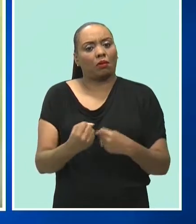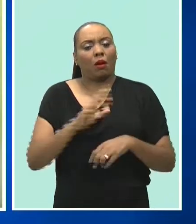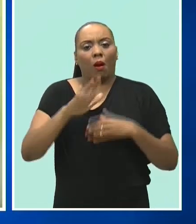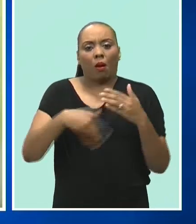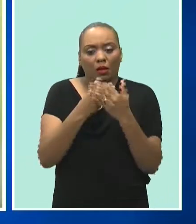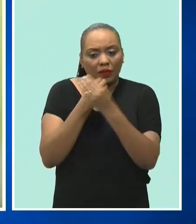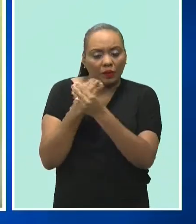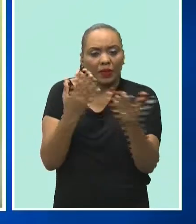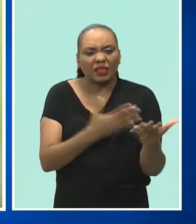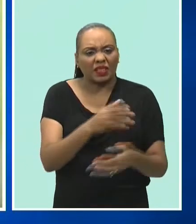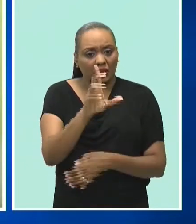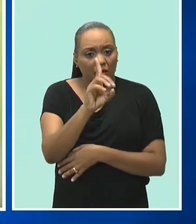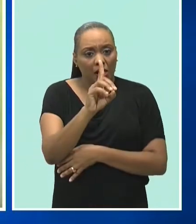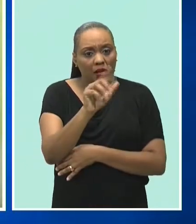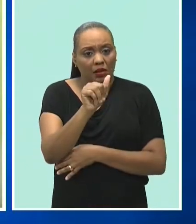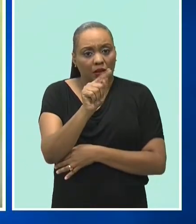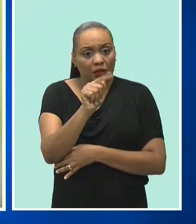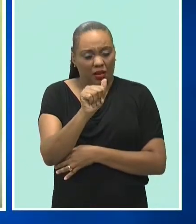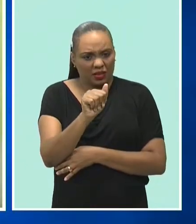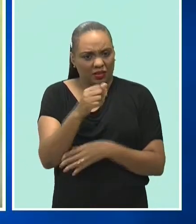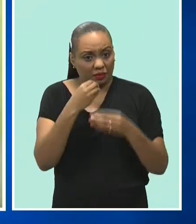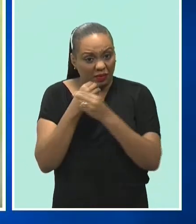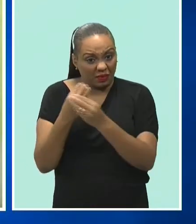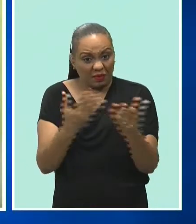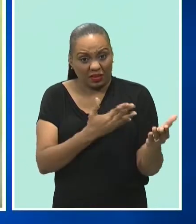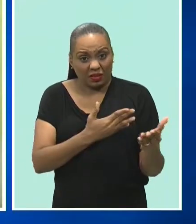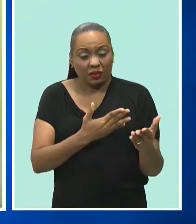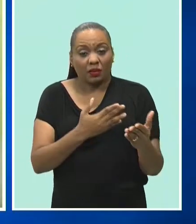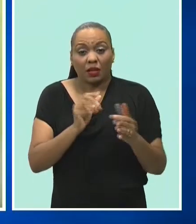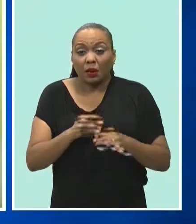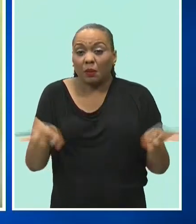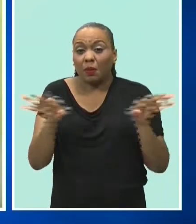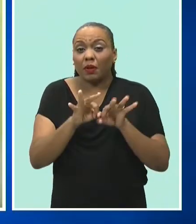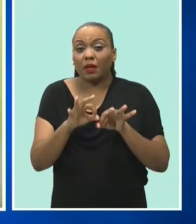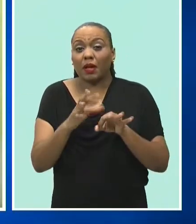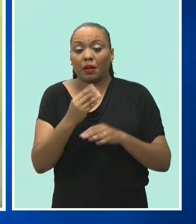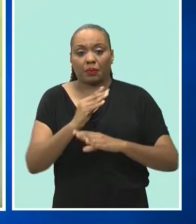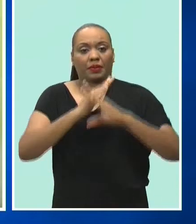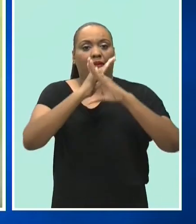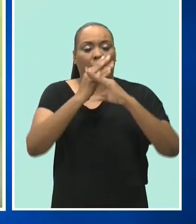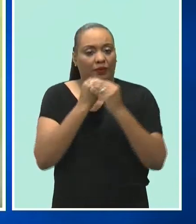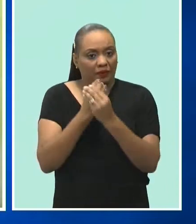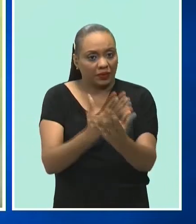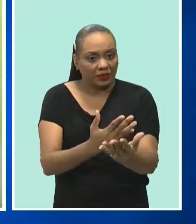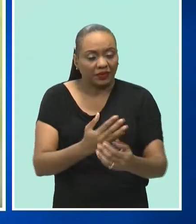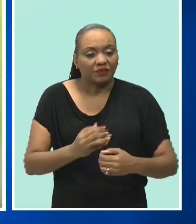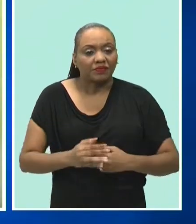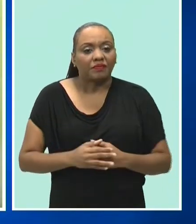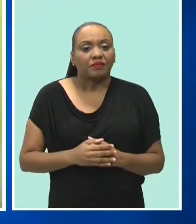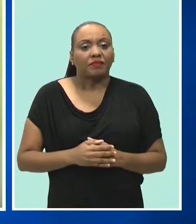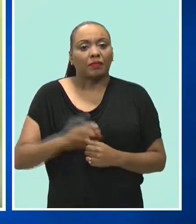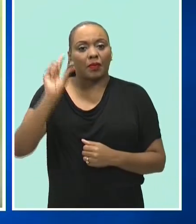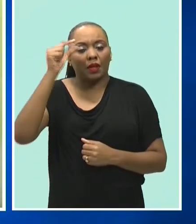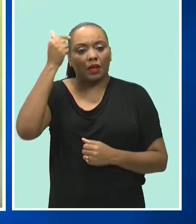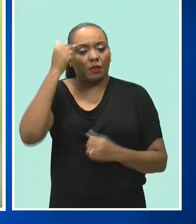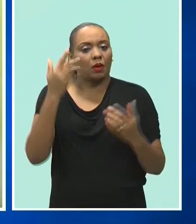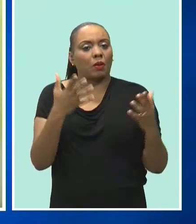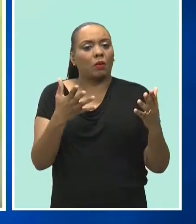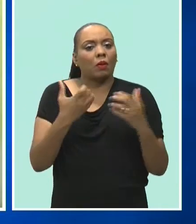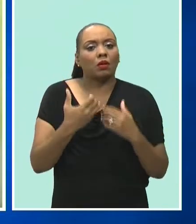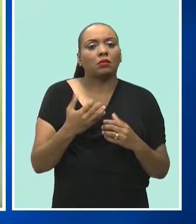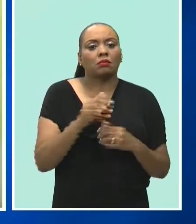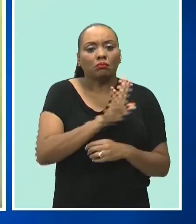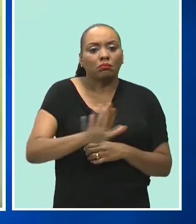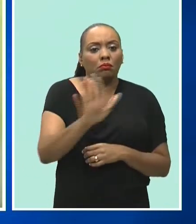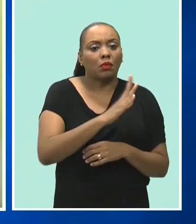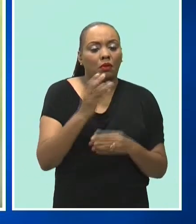by consumers and stakeholders, and the security of the same. The government is committed to safely securing the